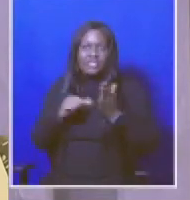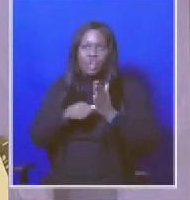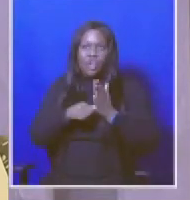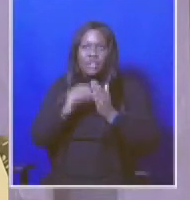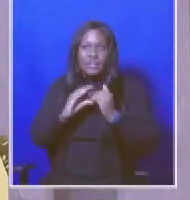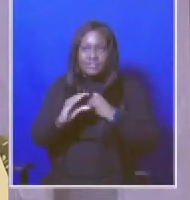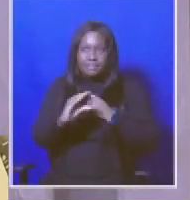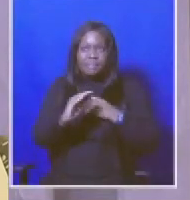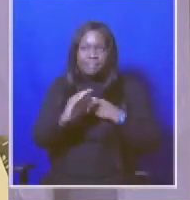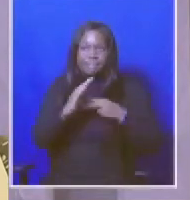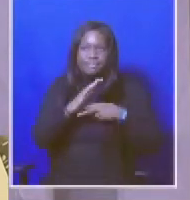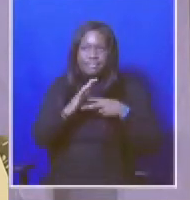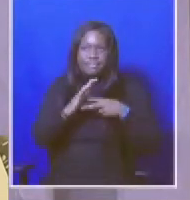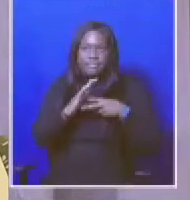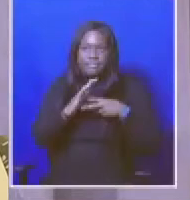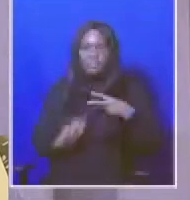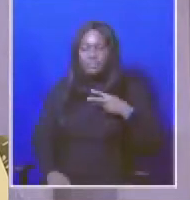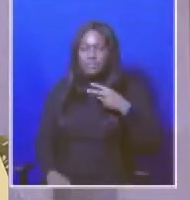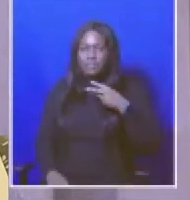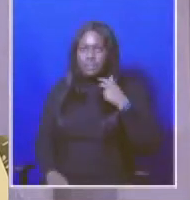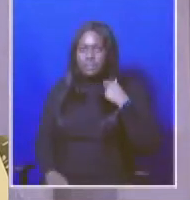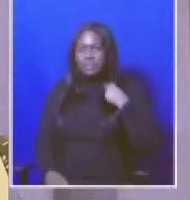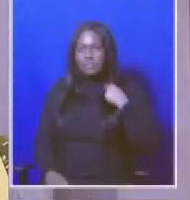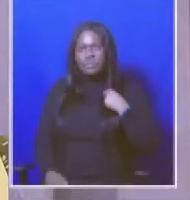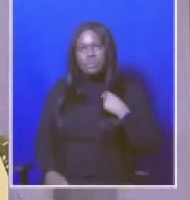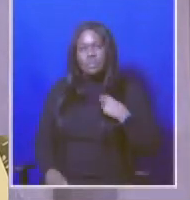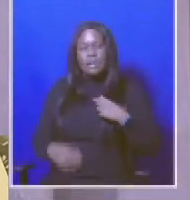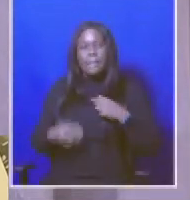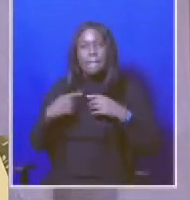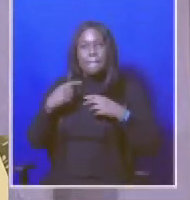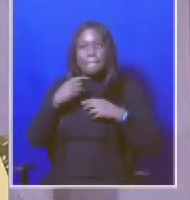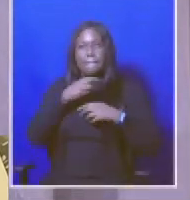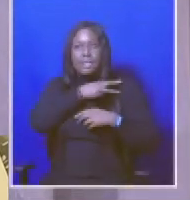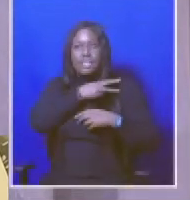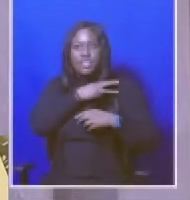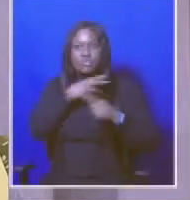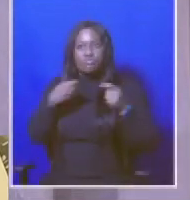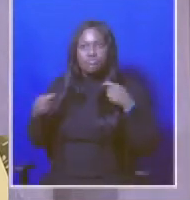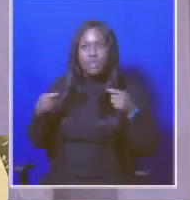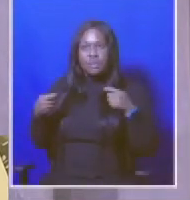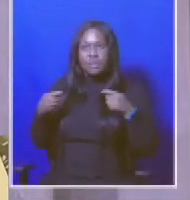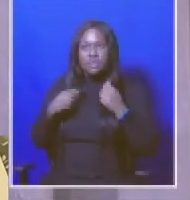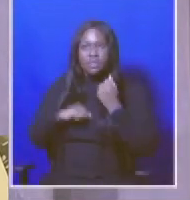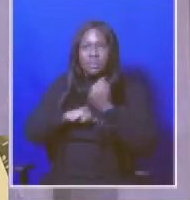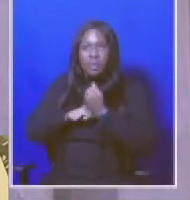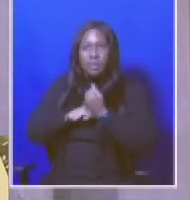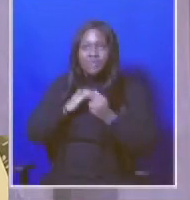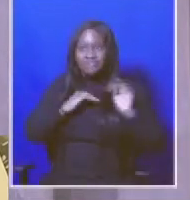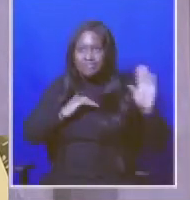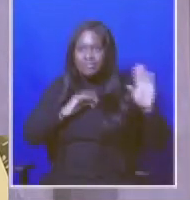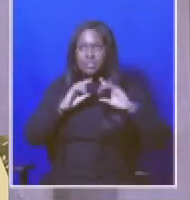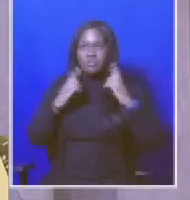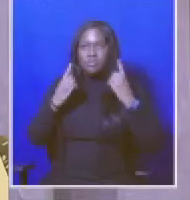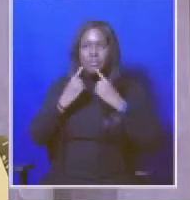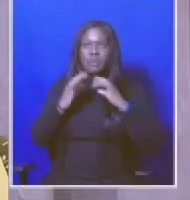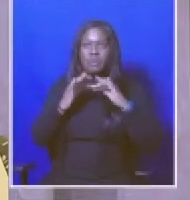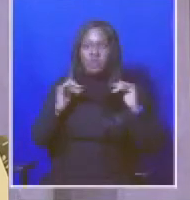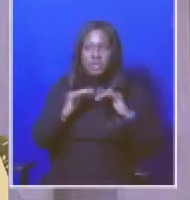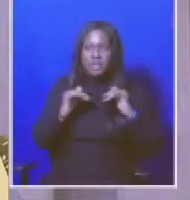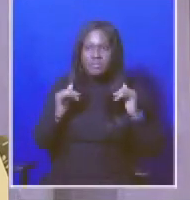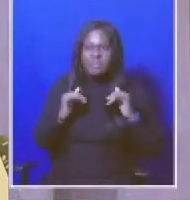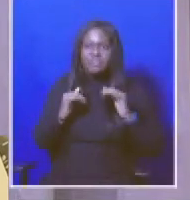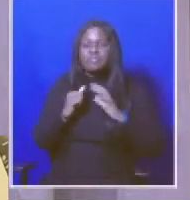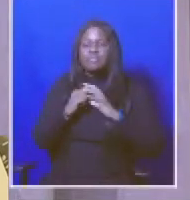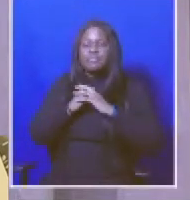2, technical advice and management support from the Department of Water and Sanitation and its